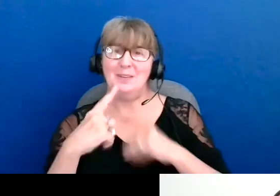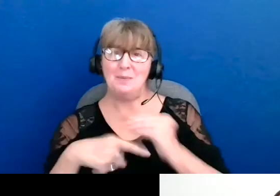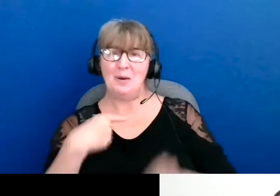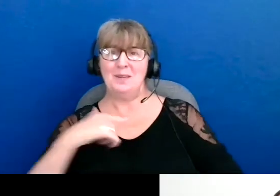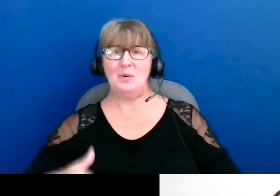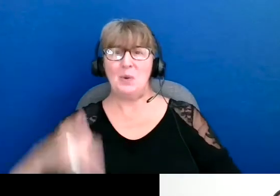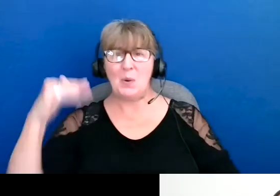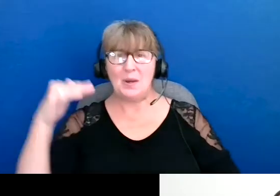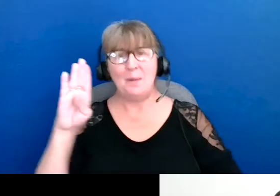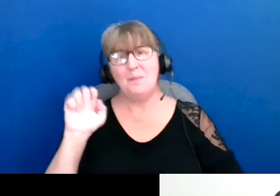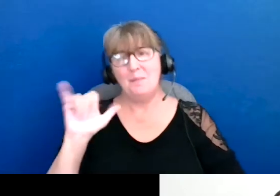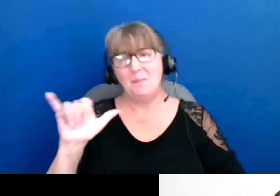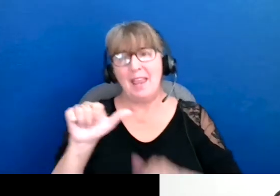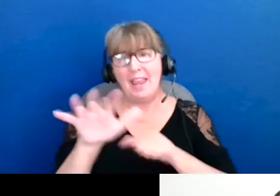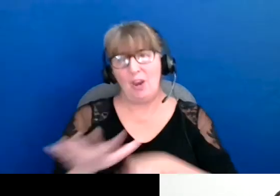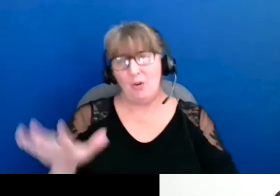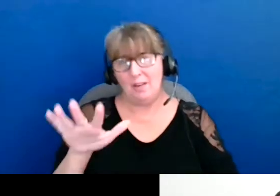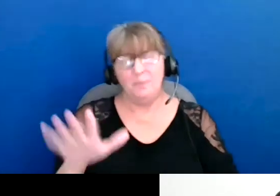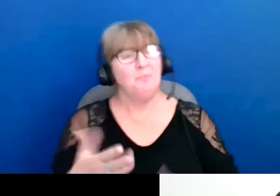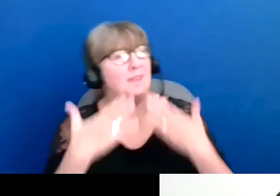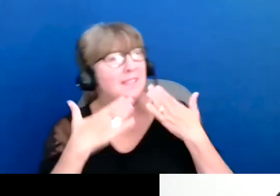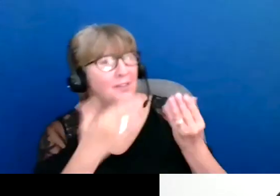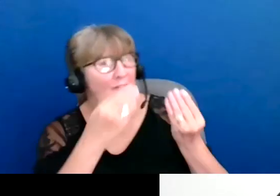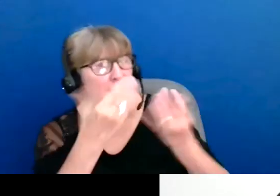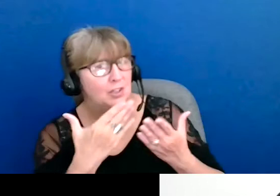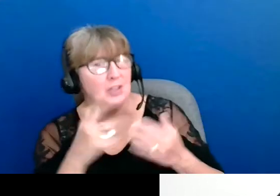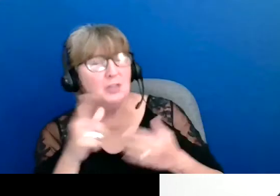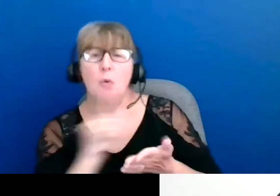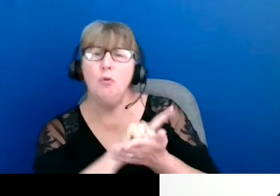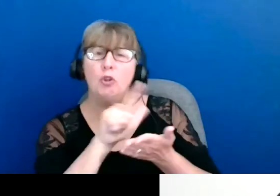Thank you for sharing. So how did you get interested in law?